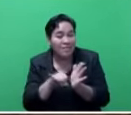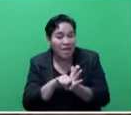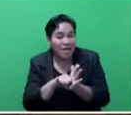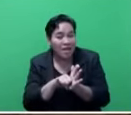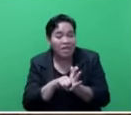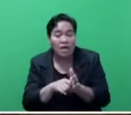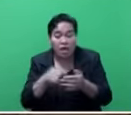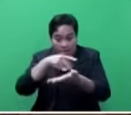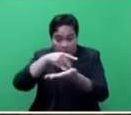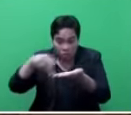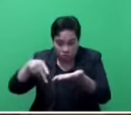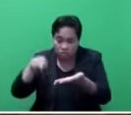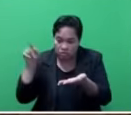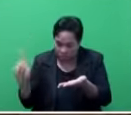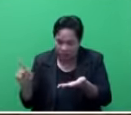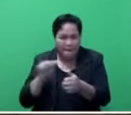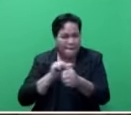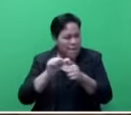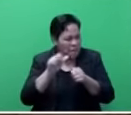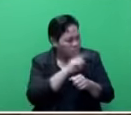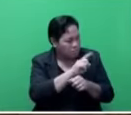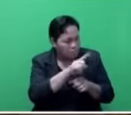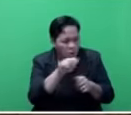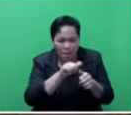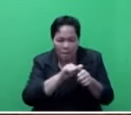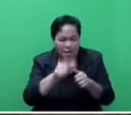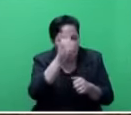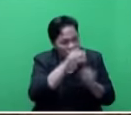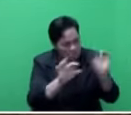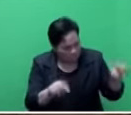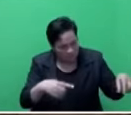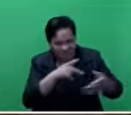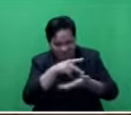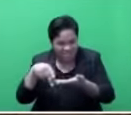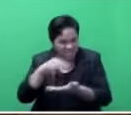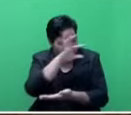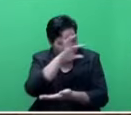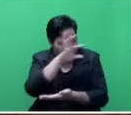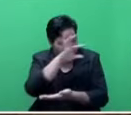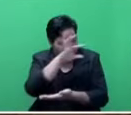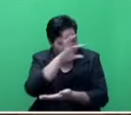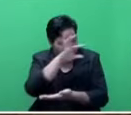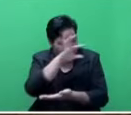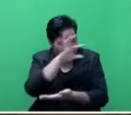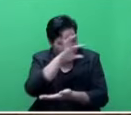a position and you identify the best person for that position. If you get the right person on the bus,